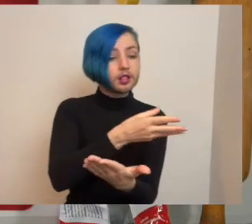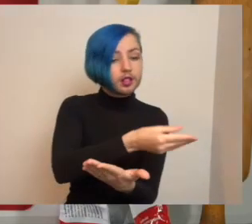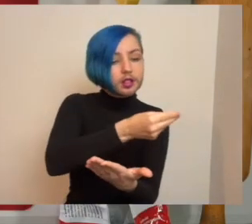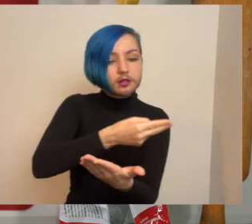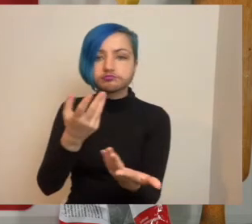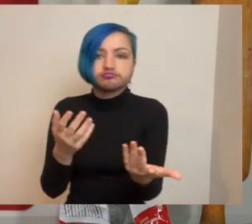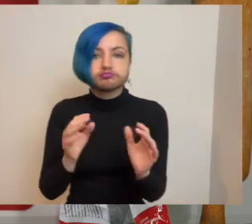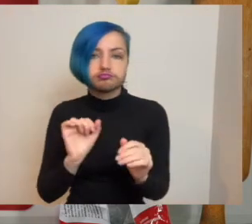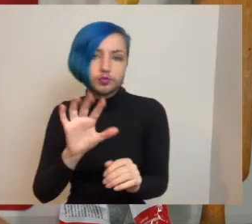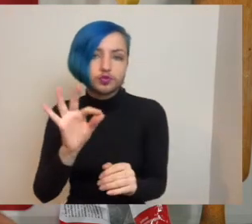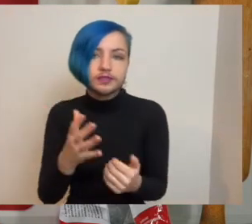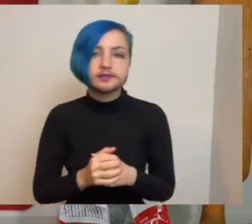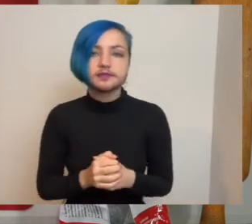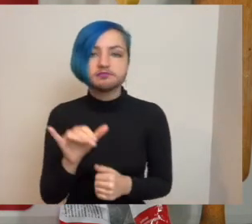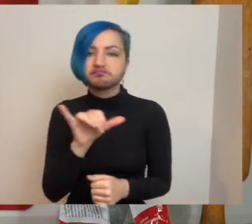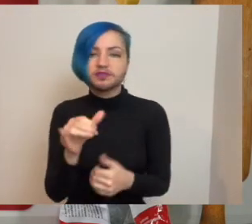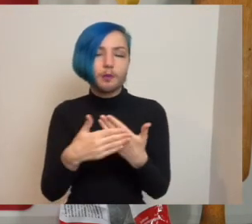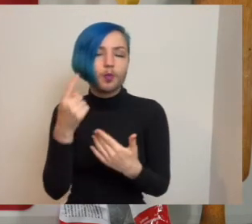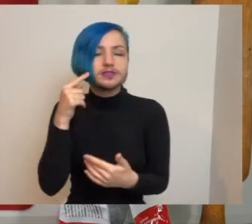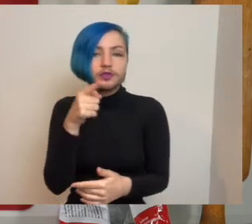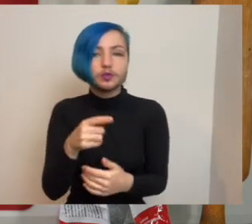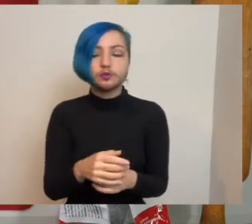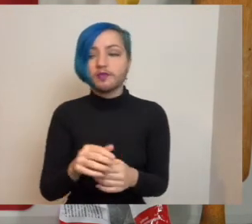And I'm just going to cut them out.